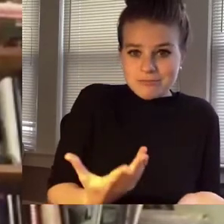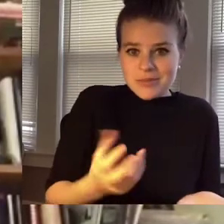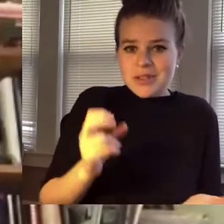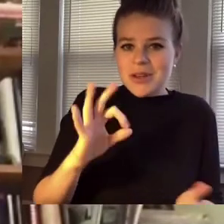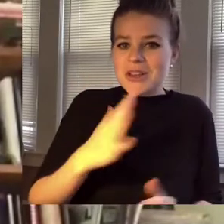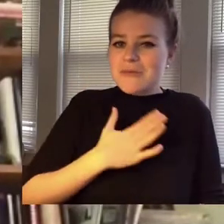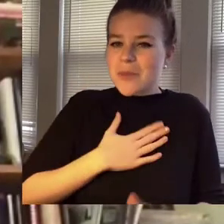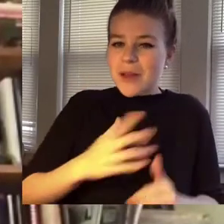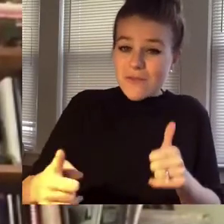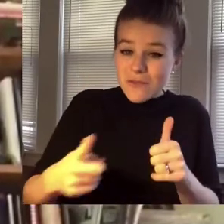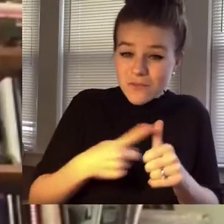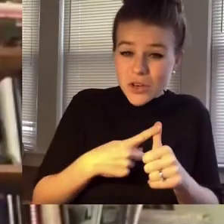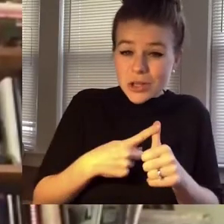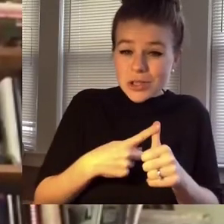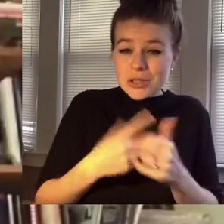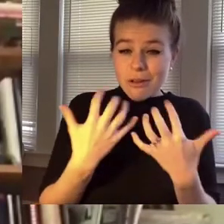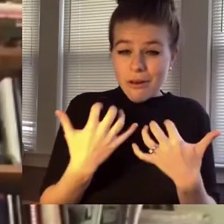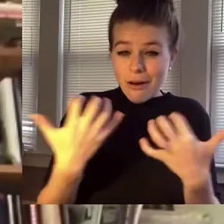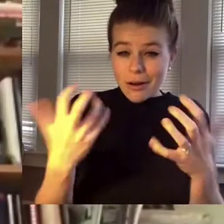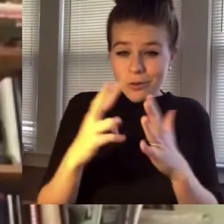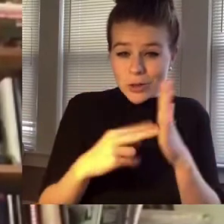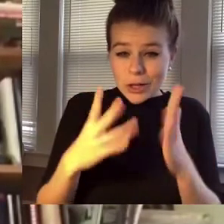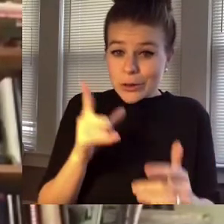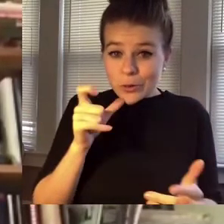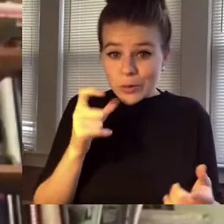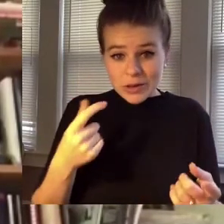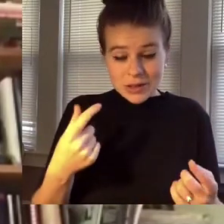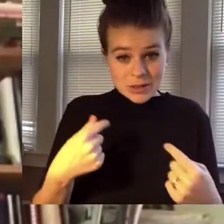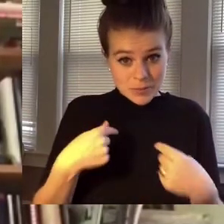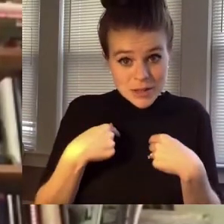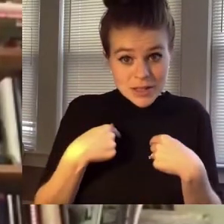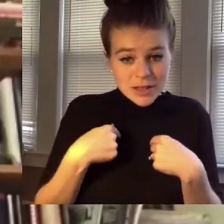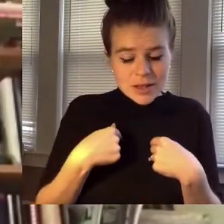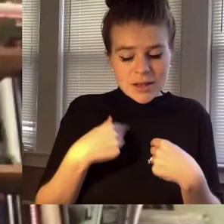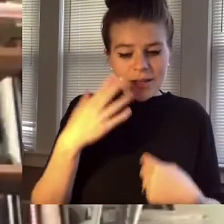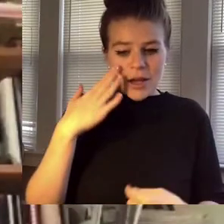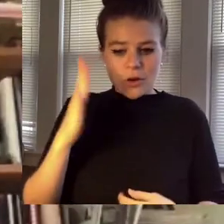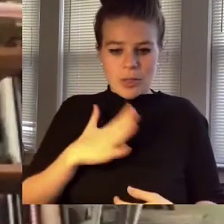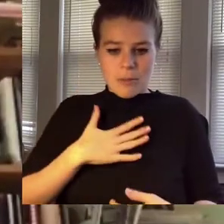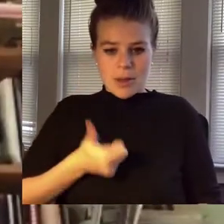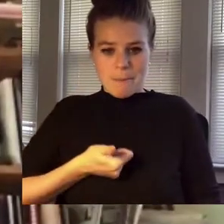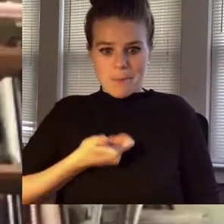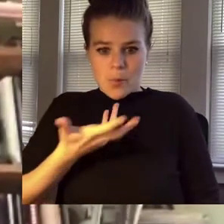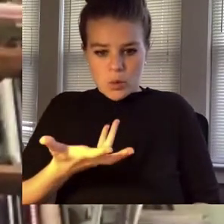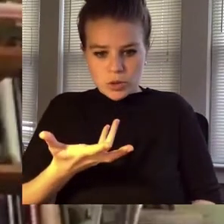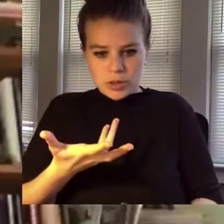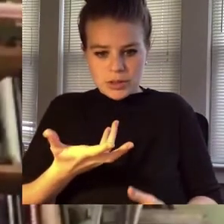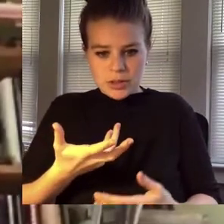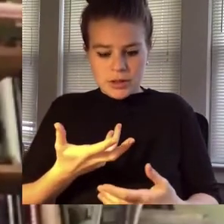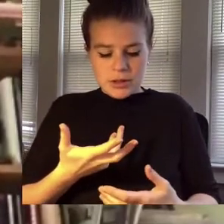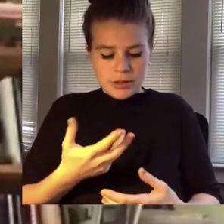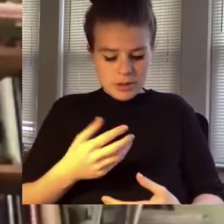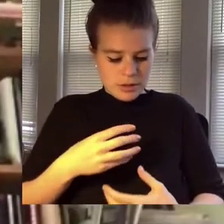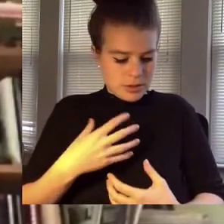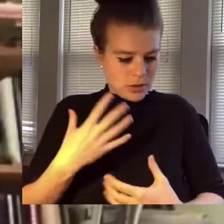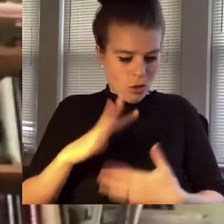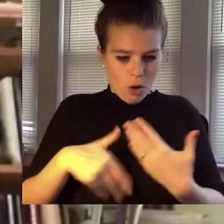is me, and I know that my poems reflect me, then that's the function of my poetry,